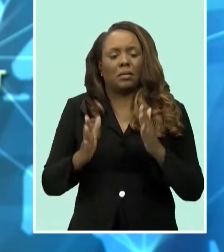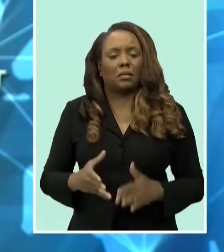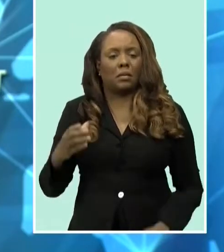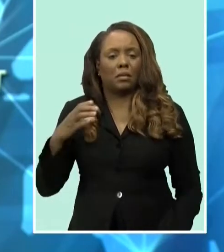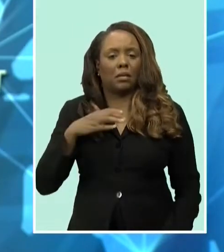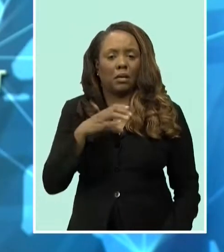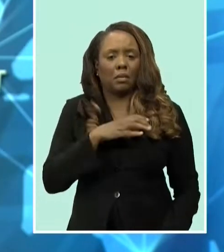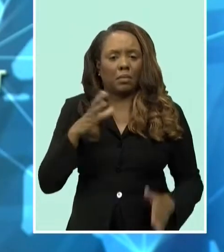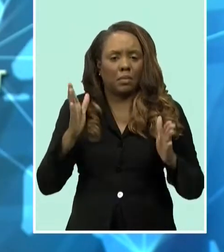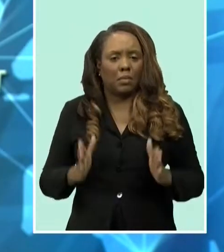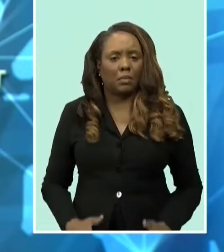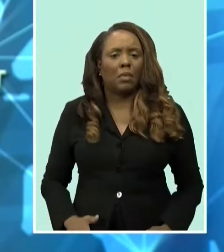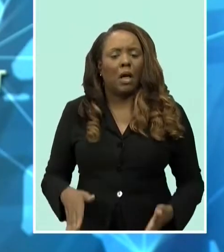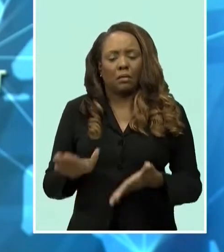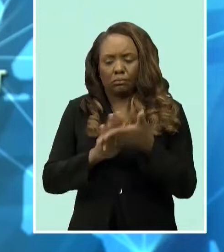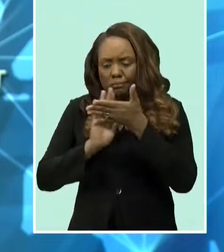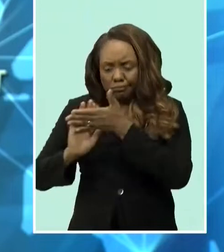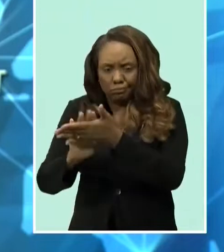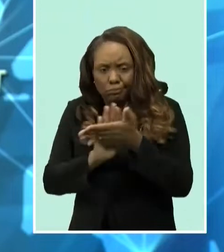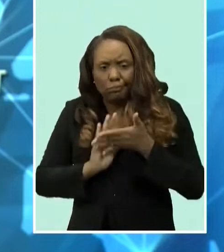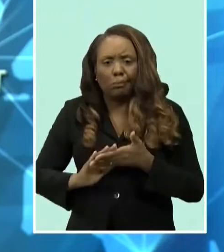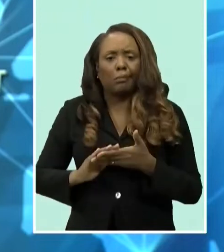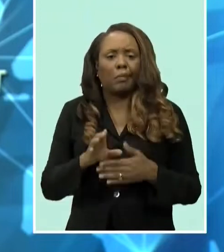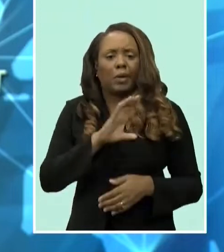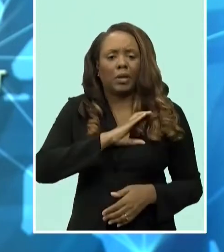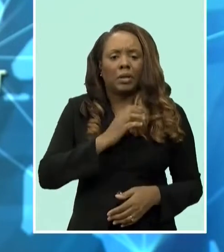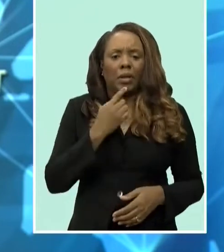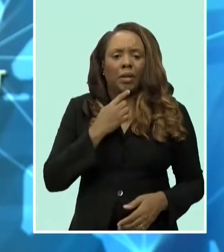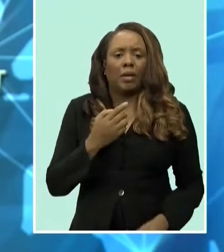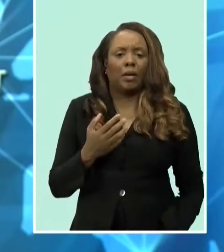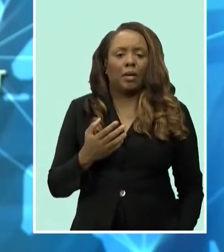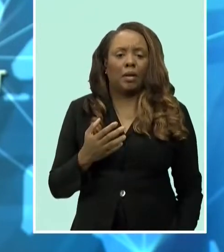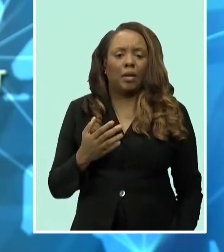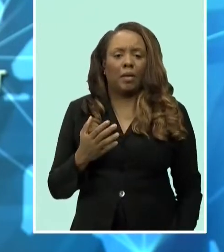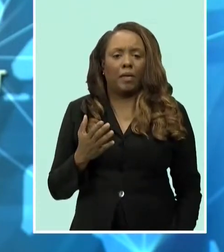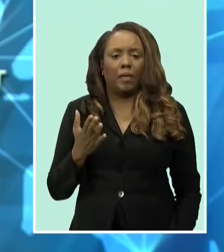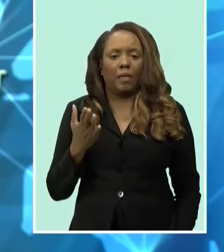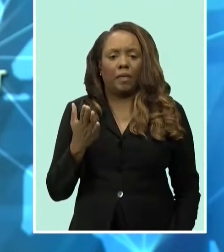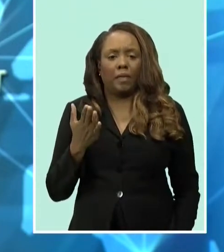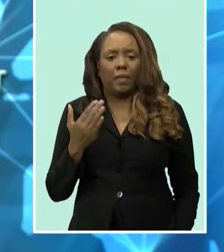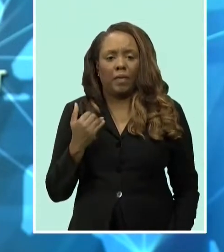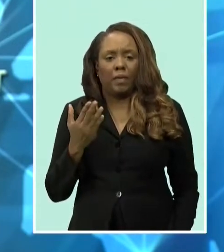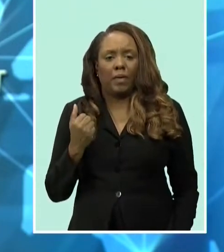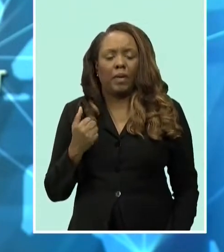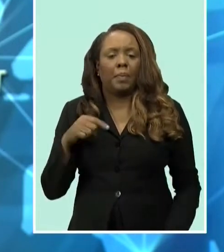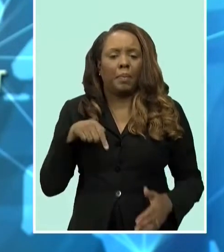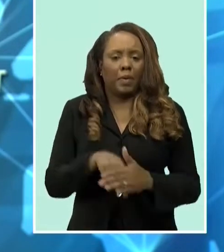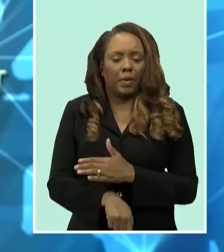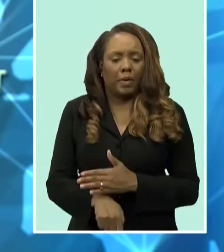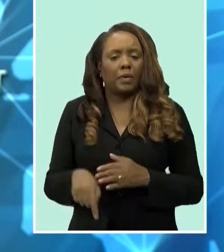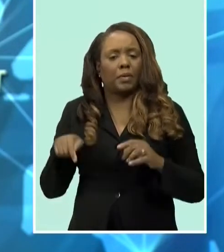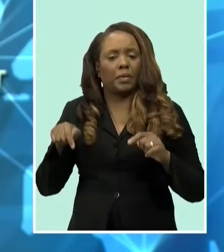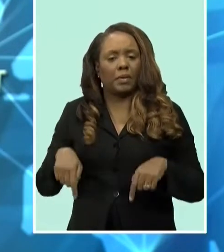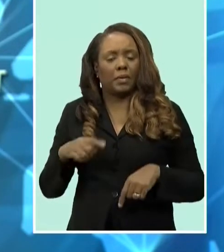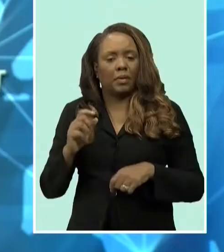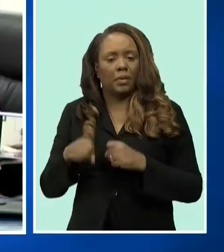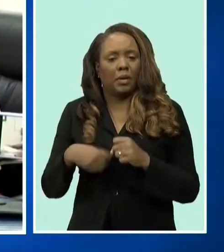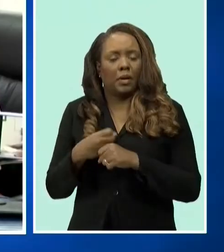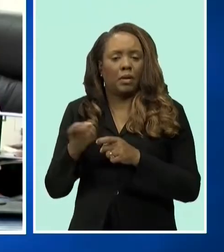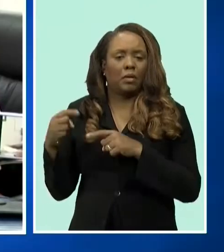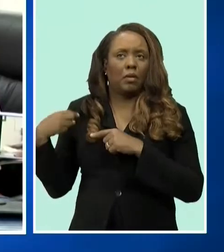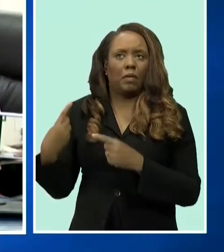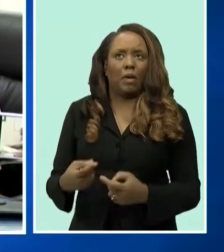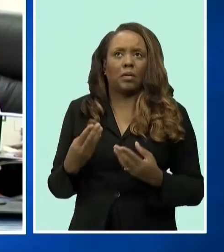in complimenting the officers, told the media 15 of the 28 murders this year have been solved.